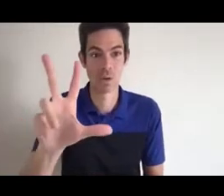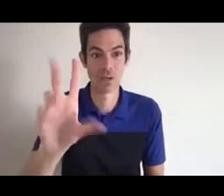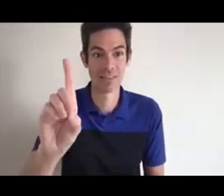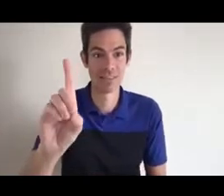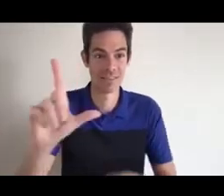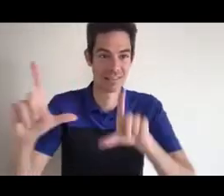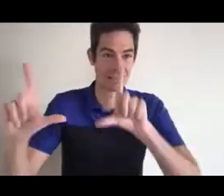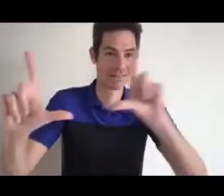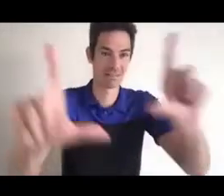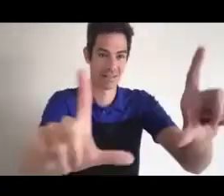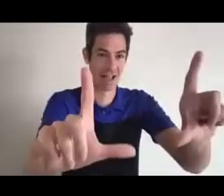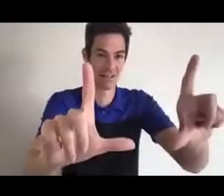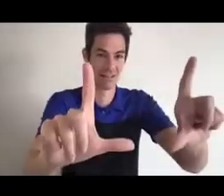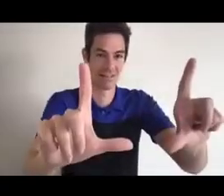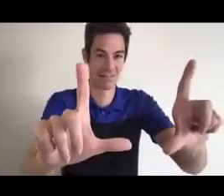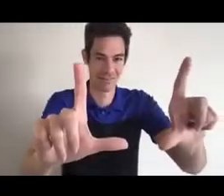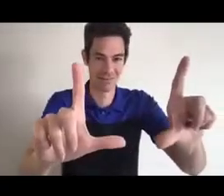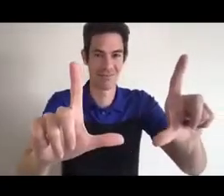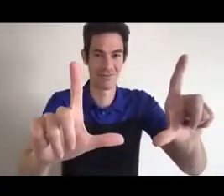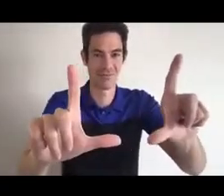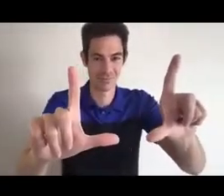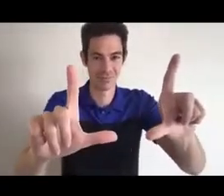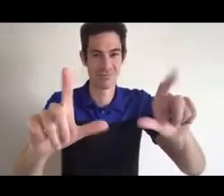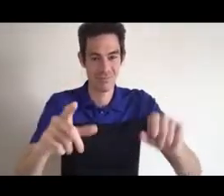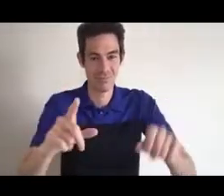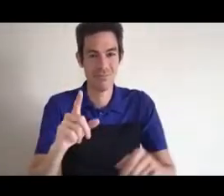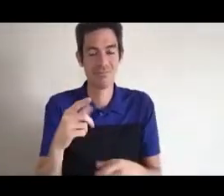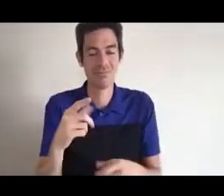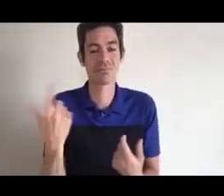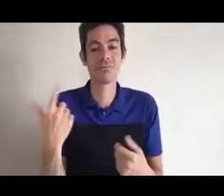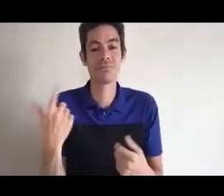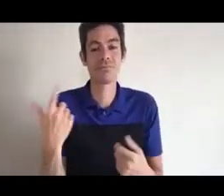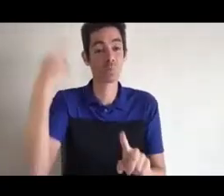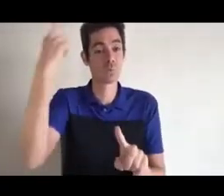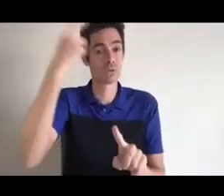Okay, so now moving on to 3D scene.